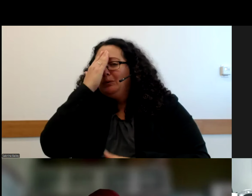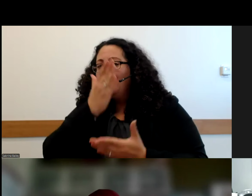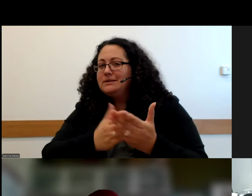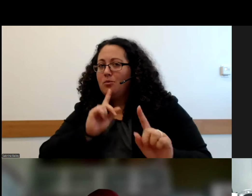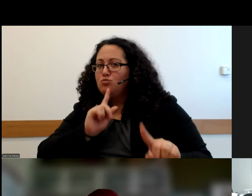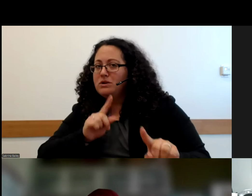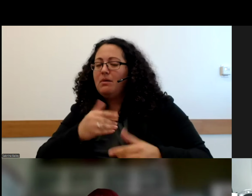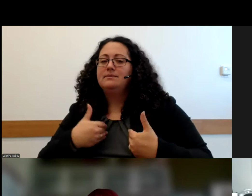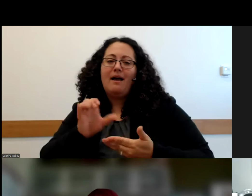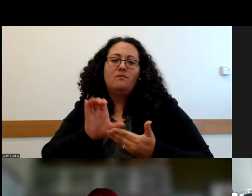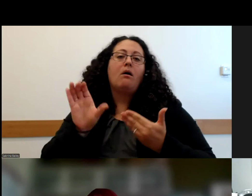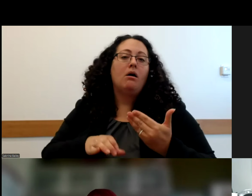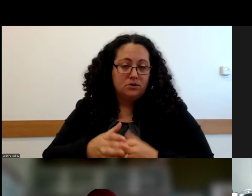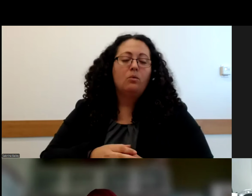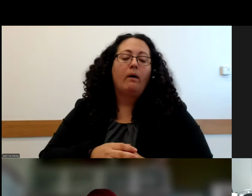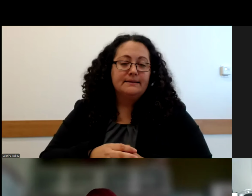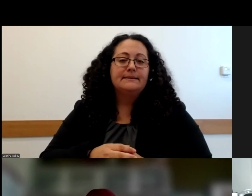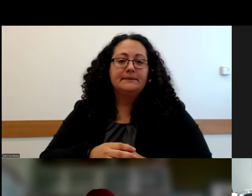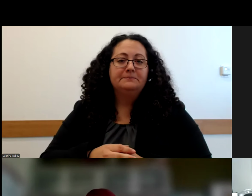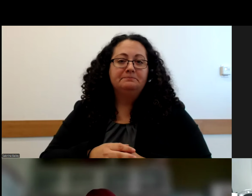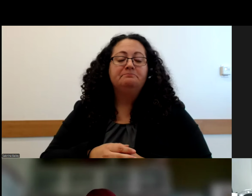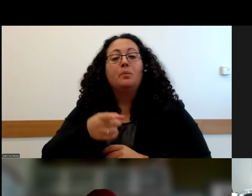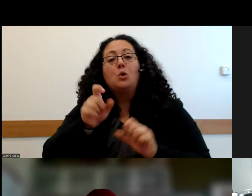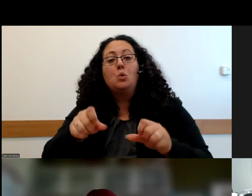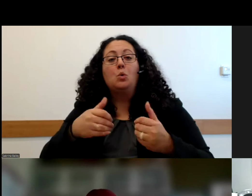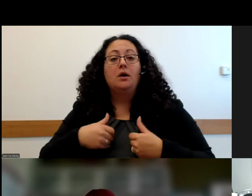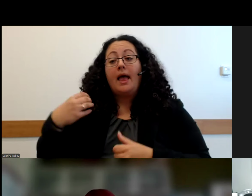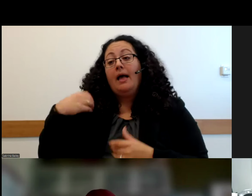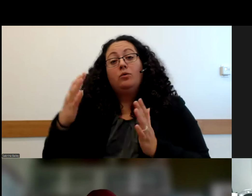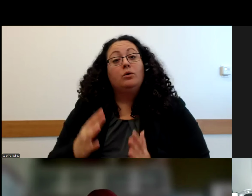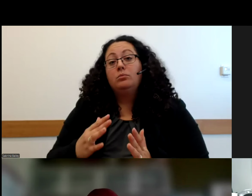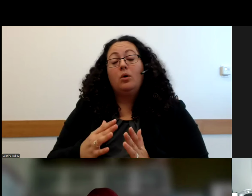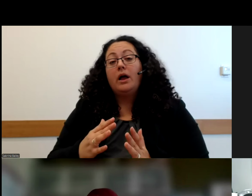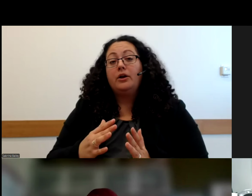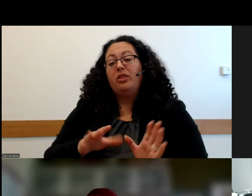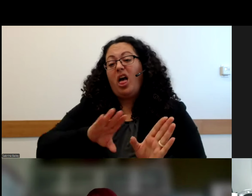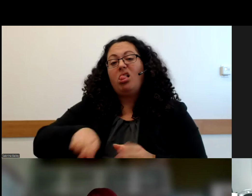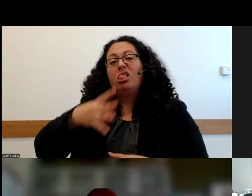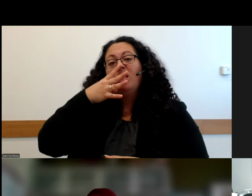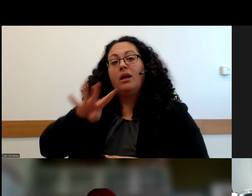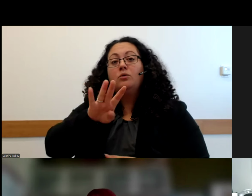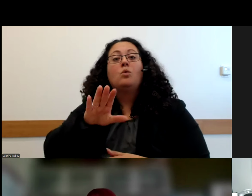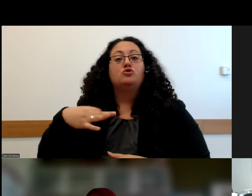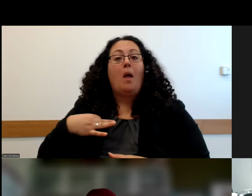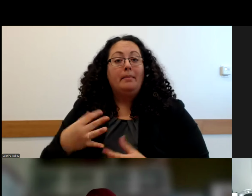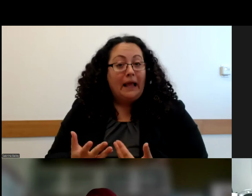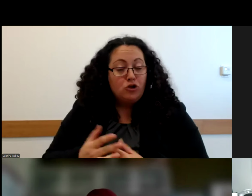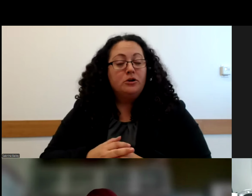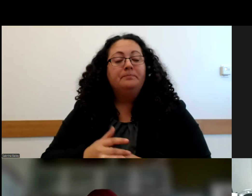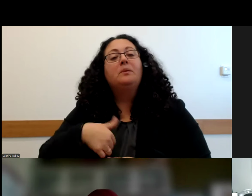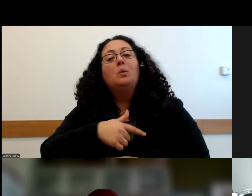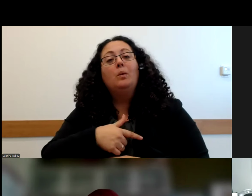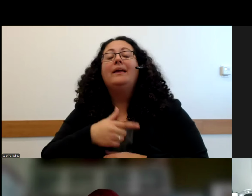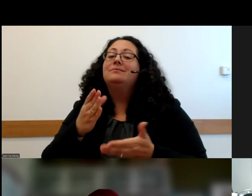responses have consequences at times, in that you could have an employer who just, you know, pushes aside your application, et cetera. We also would